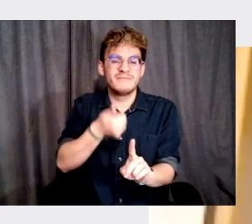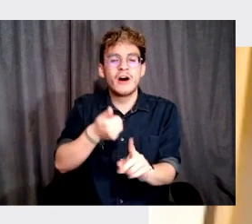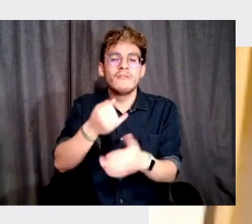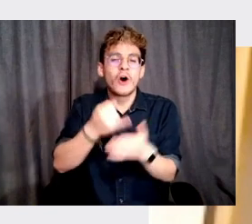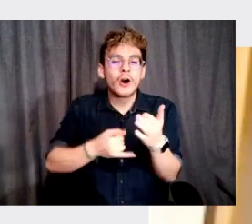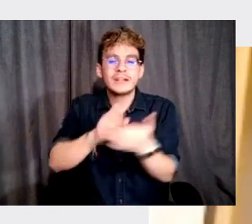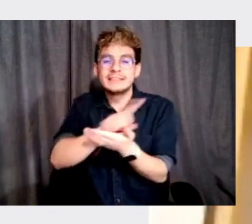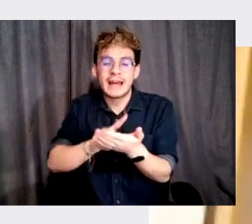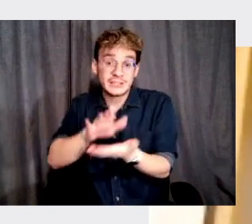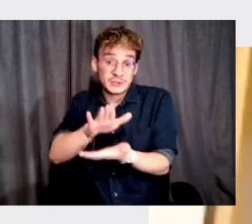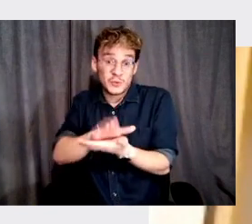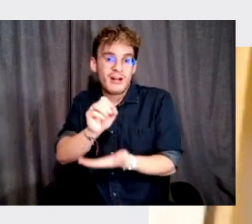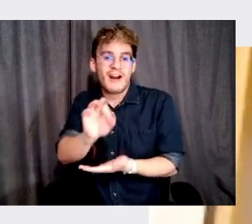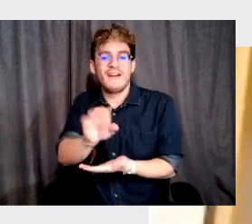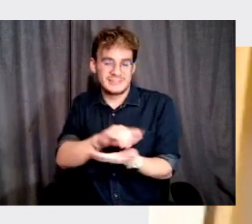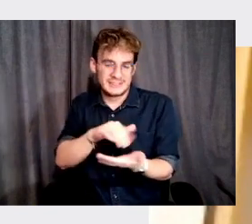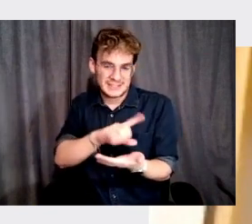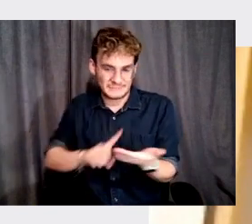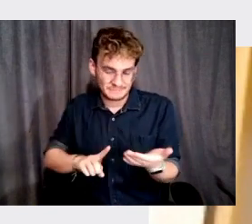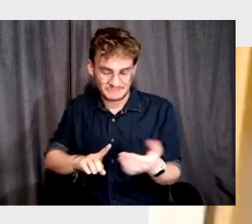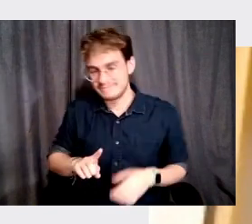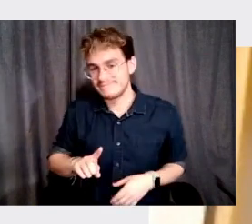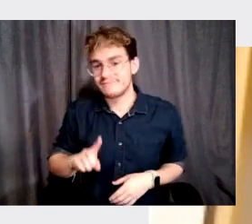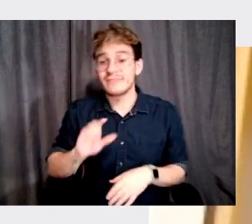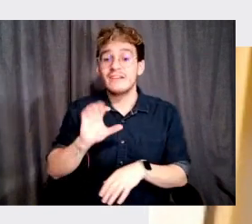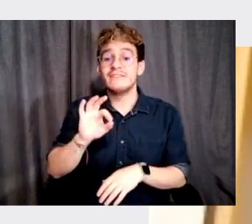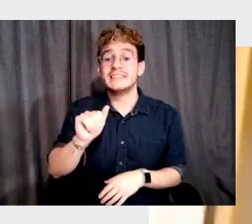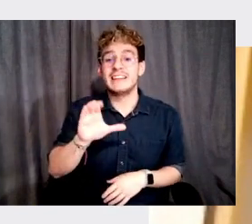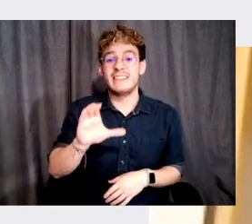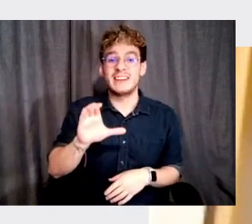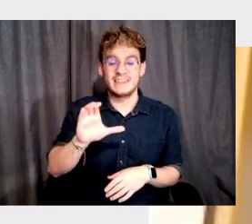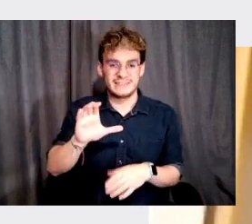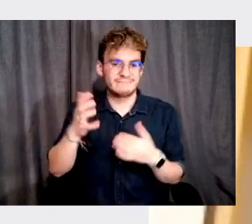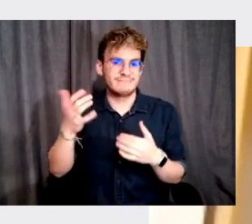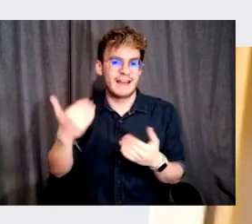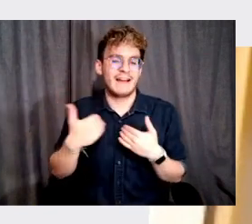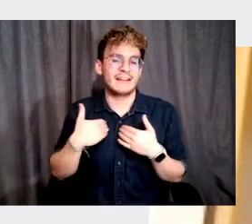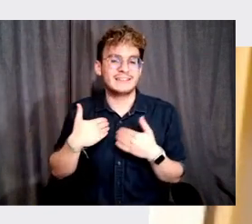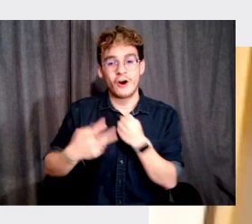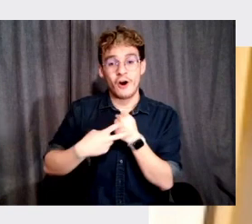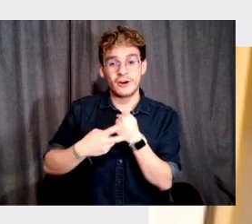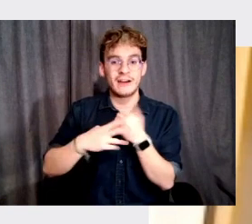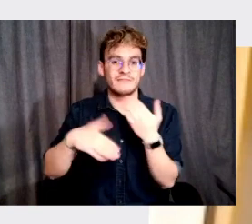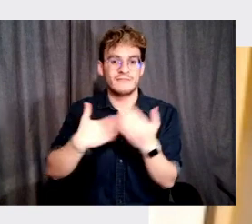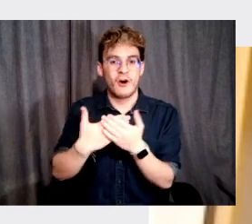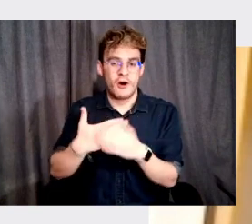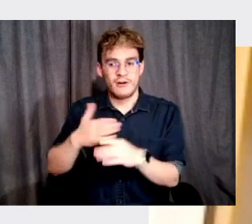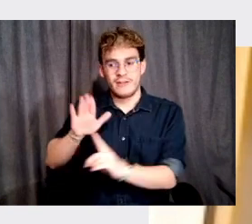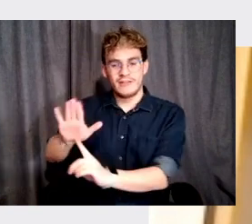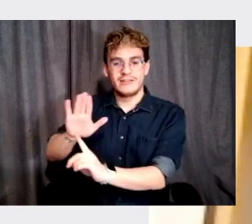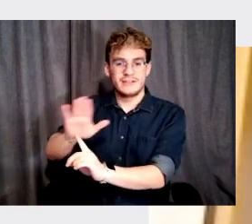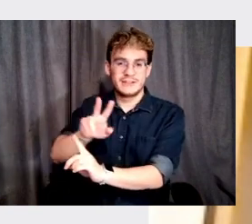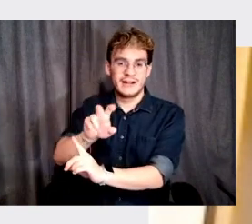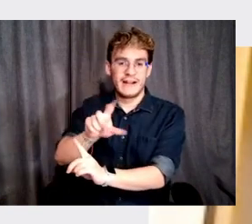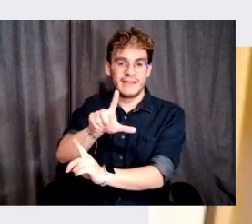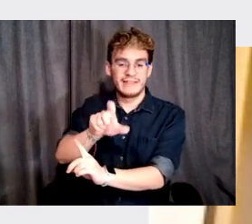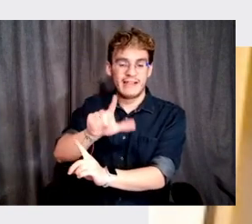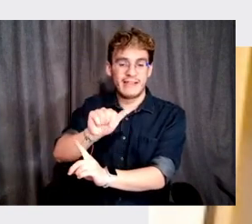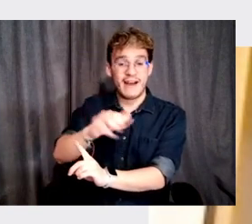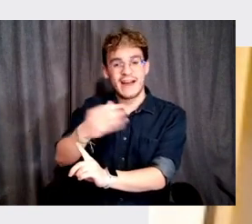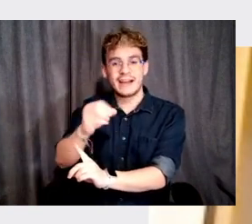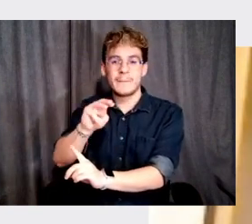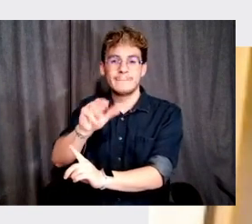Design School of Design. The facility houses the archive of renowned designers Lela and Massimo Vignelli,